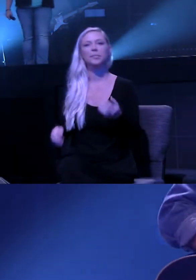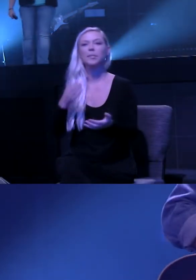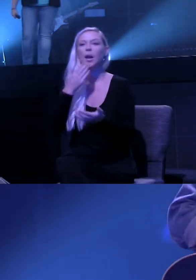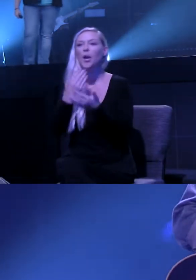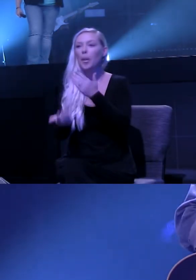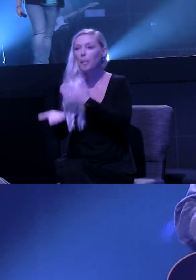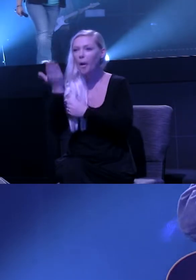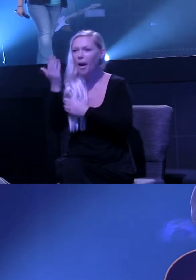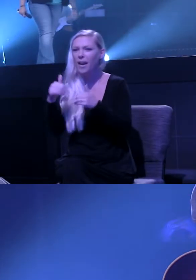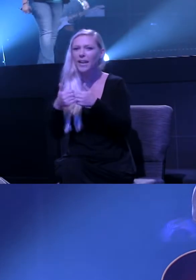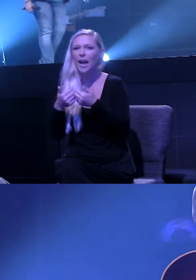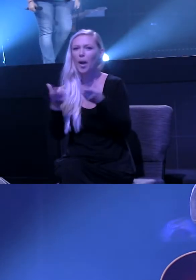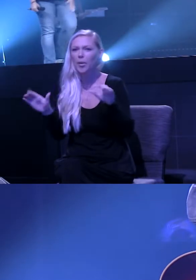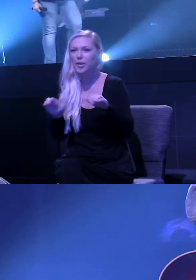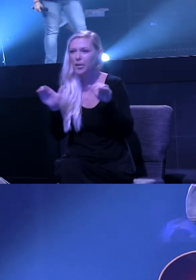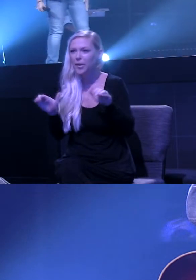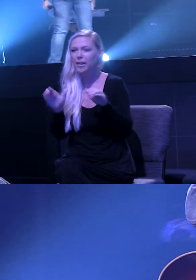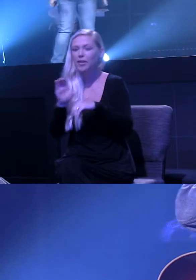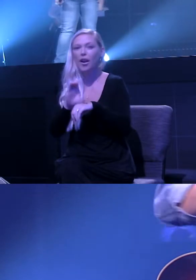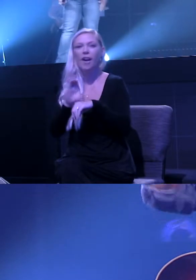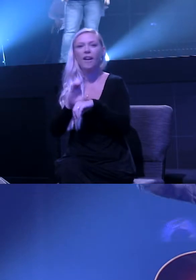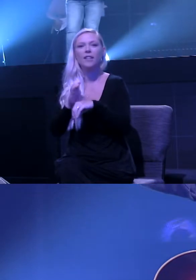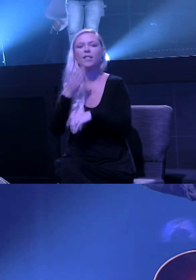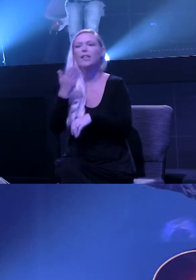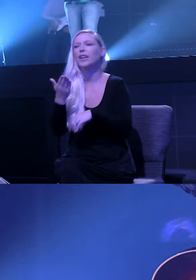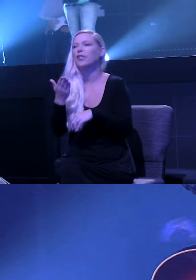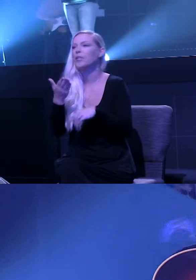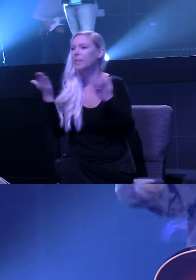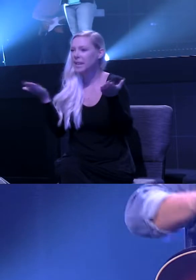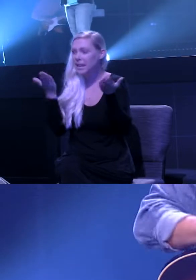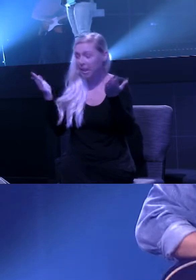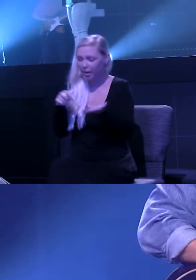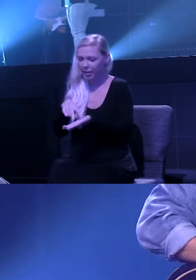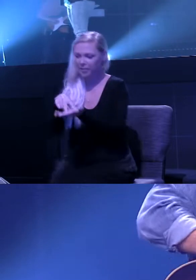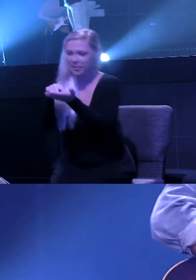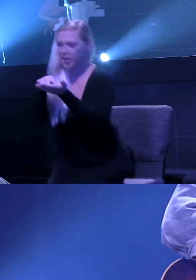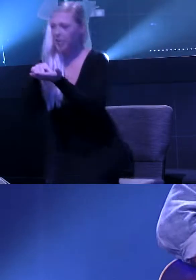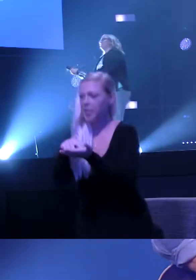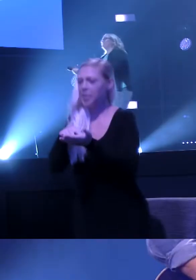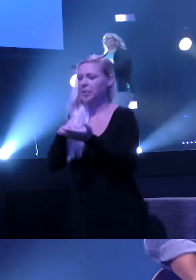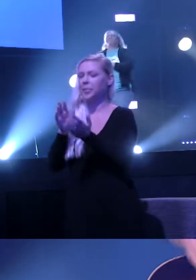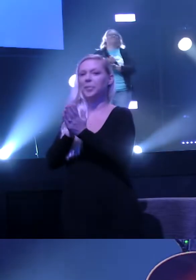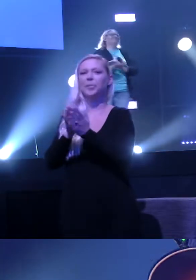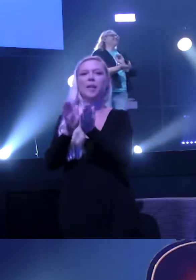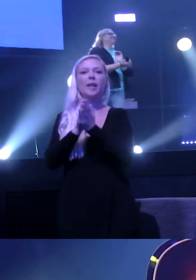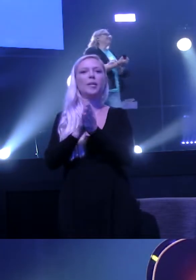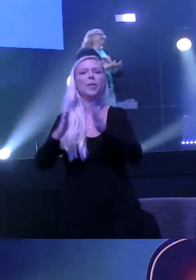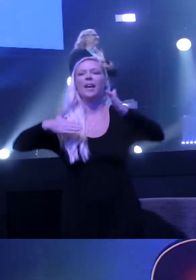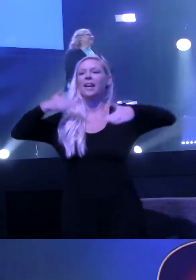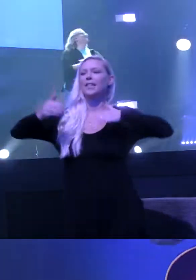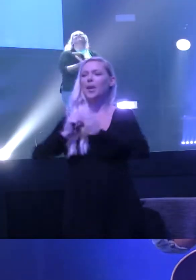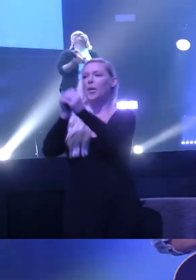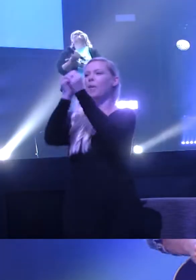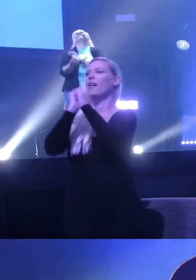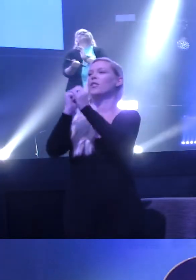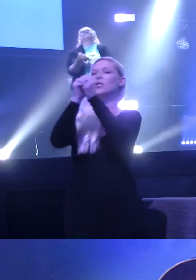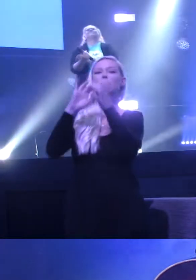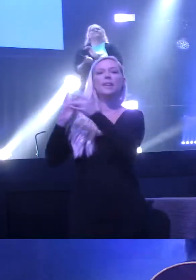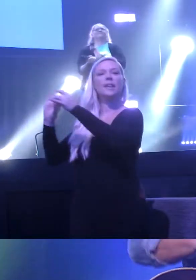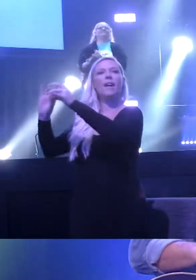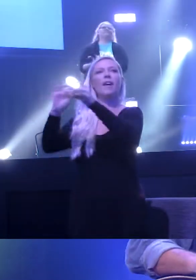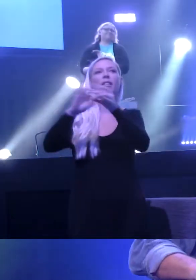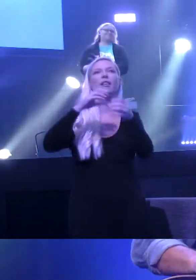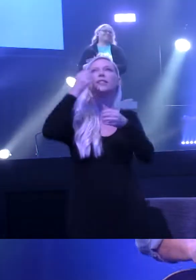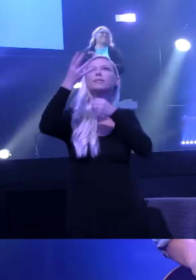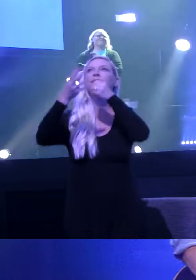And good morning. How are we doing today, church? Thanks so much for being with us. Let's stand to our feet. We're excited to worship and see God